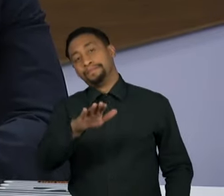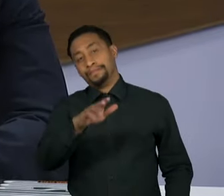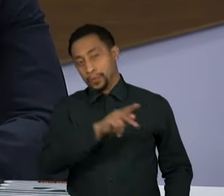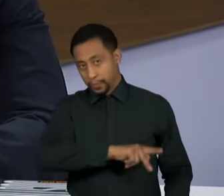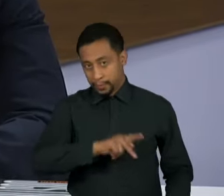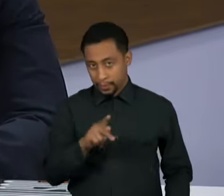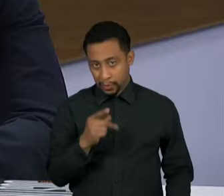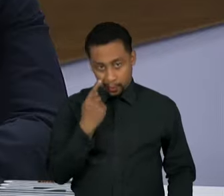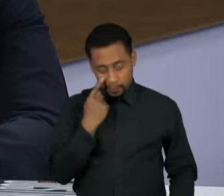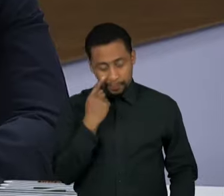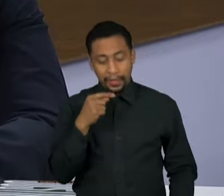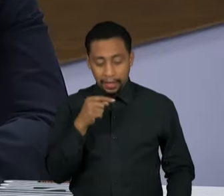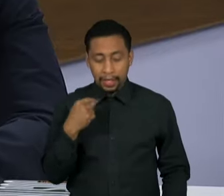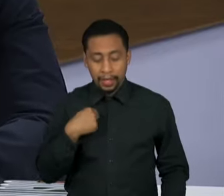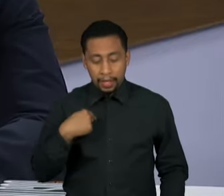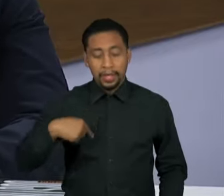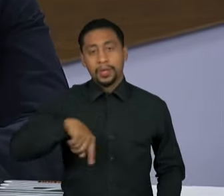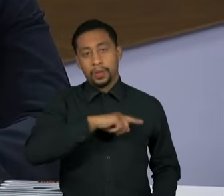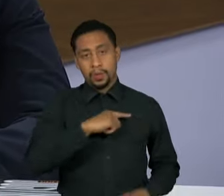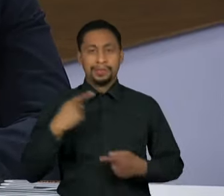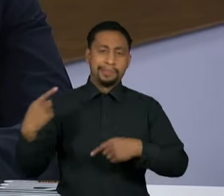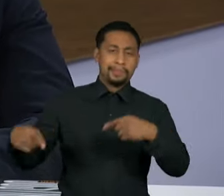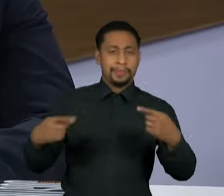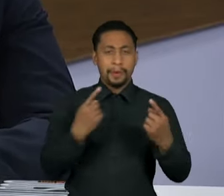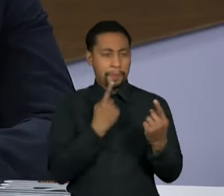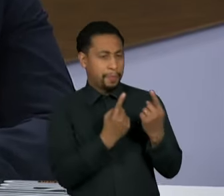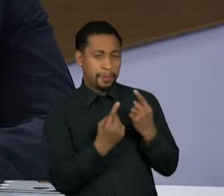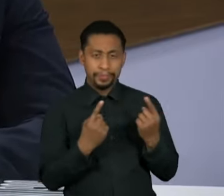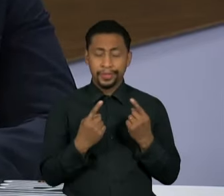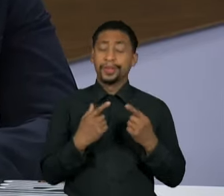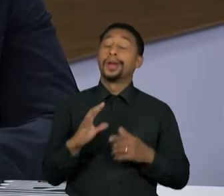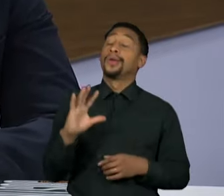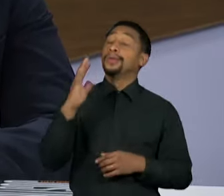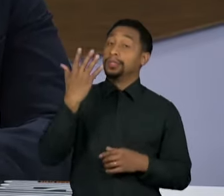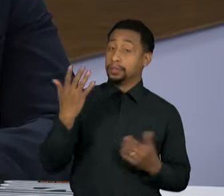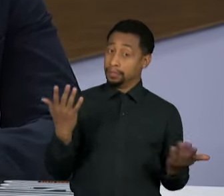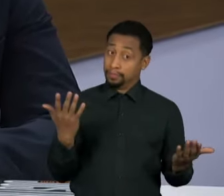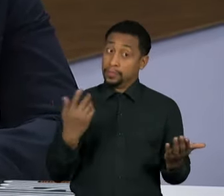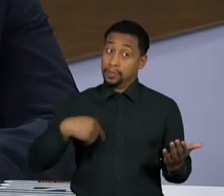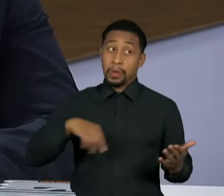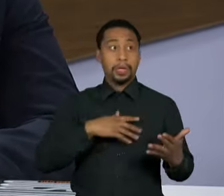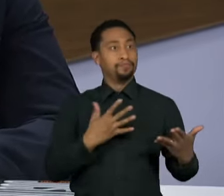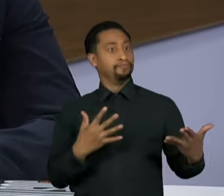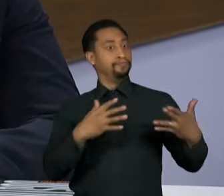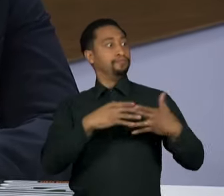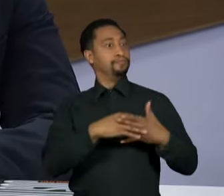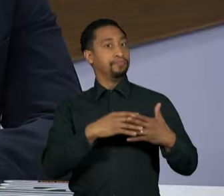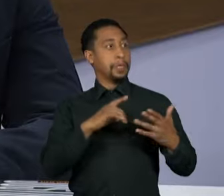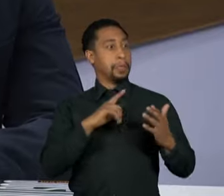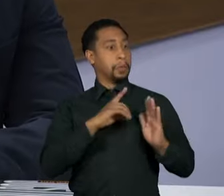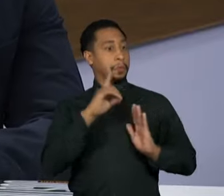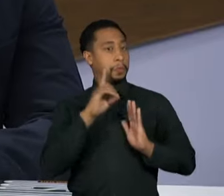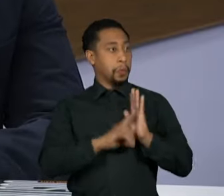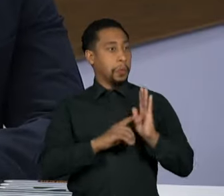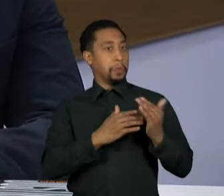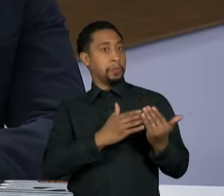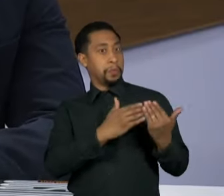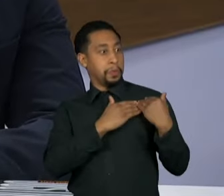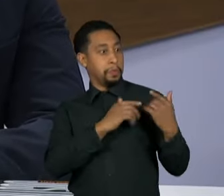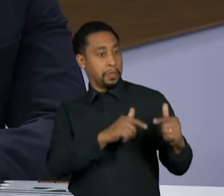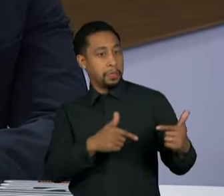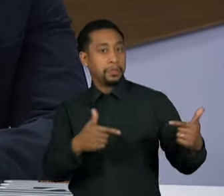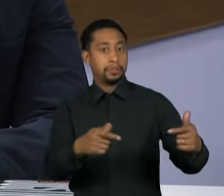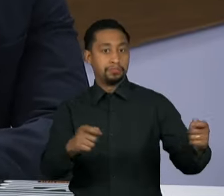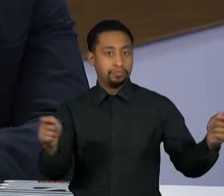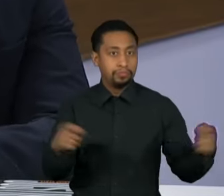aqui, a gente acaba caindo na necessidade de cidadãos dotados de virtude cívica. Cidadãos capazes de exercer seu papel